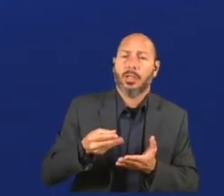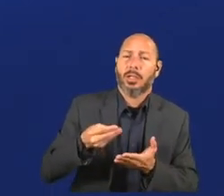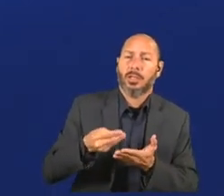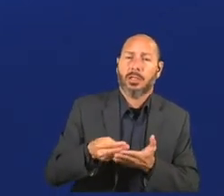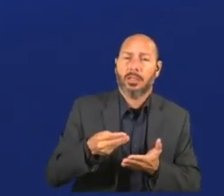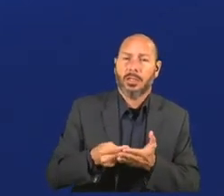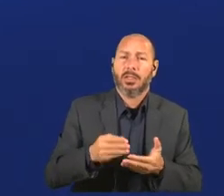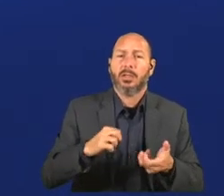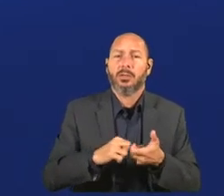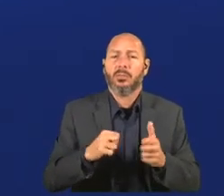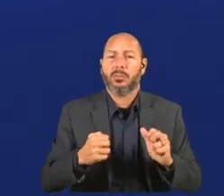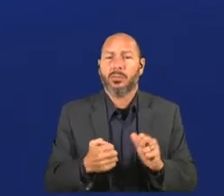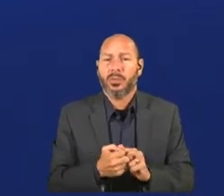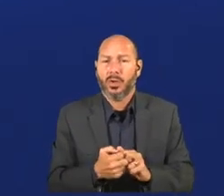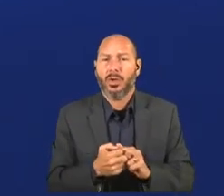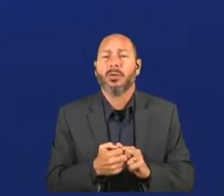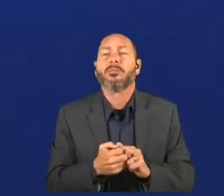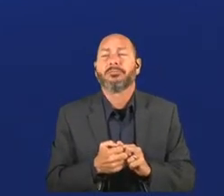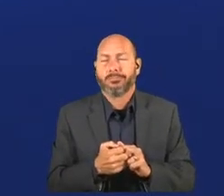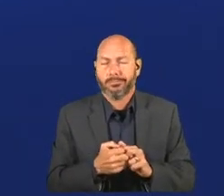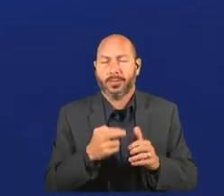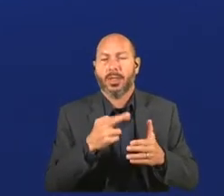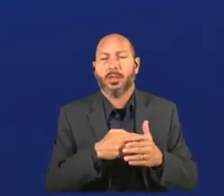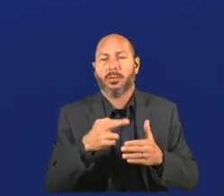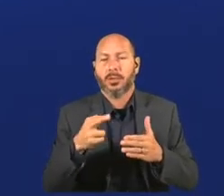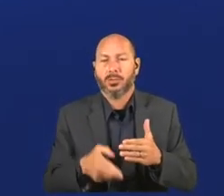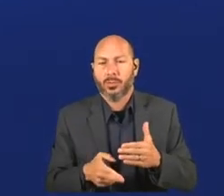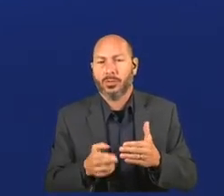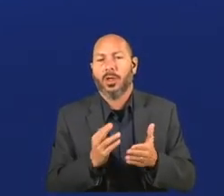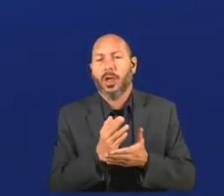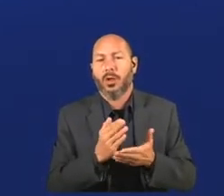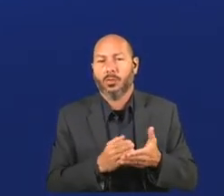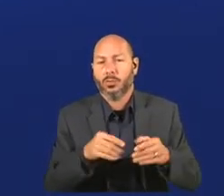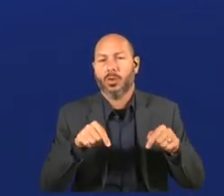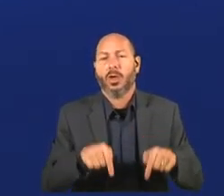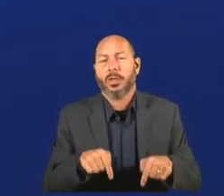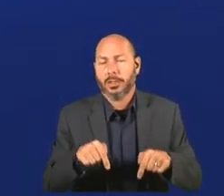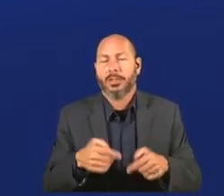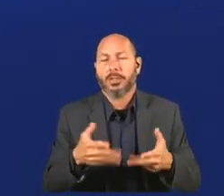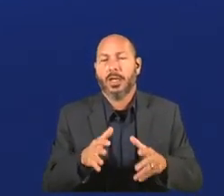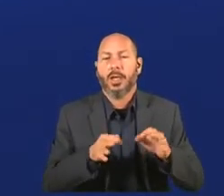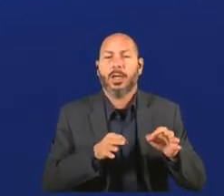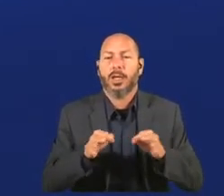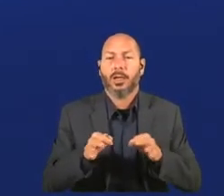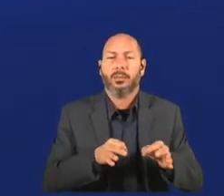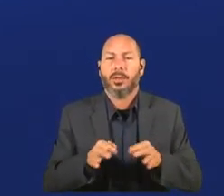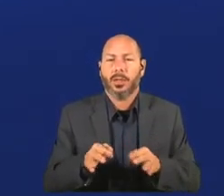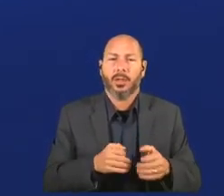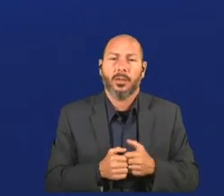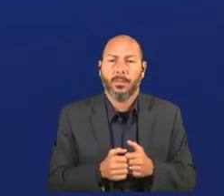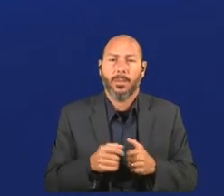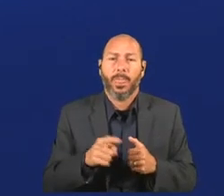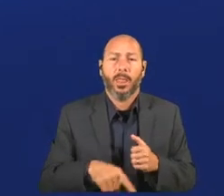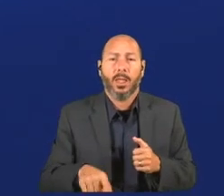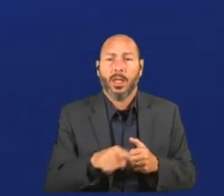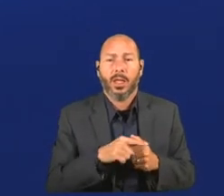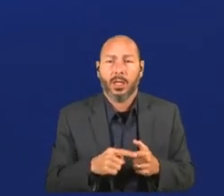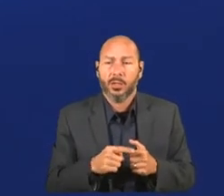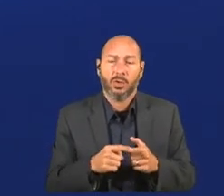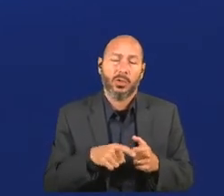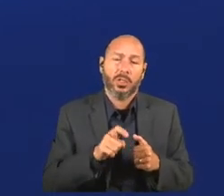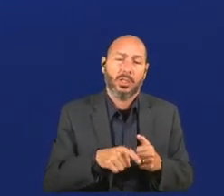creates some of the unintended consequences that Annie described before. Providers obviously are going to look to maximize their revenue to stay in